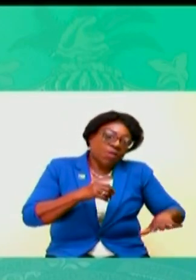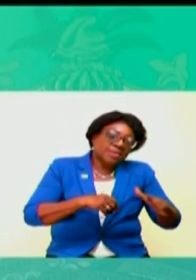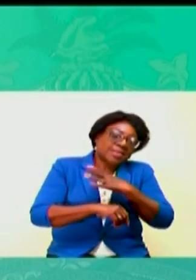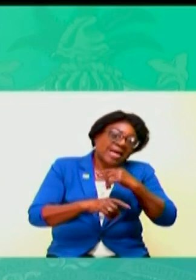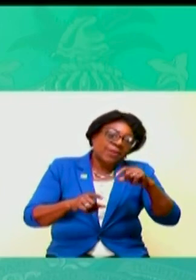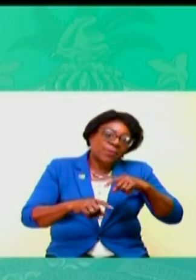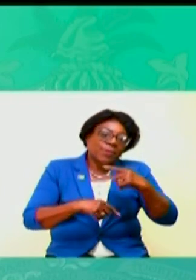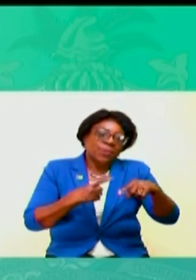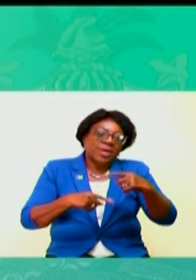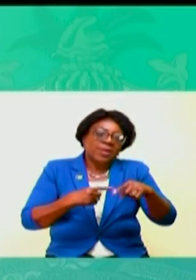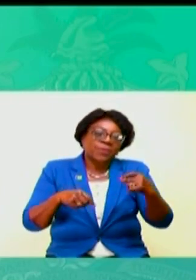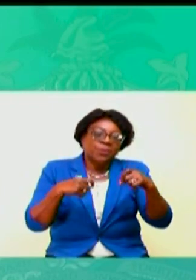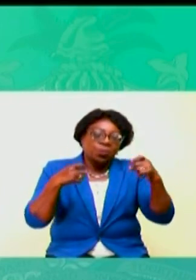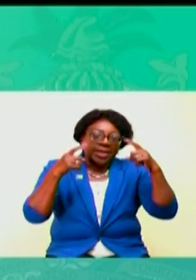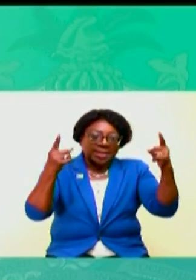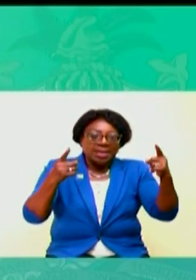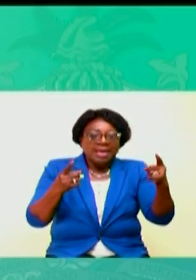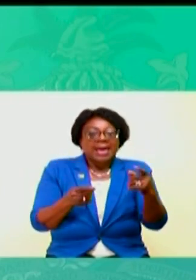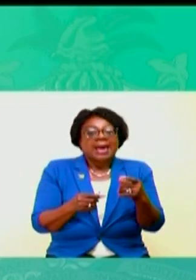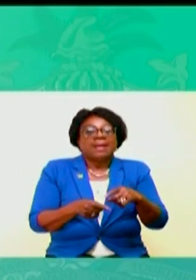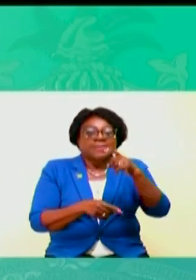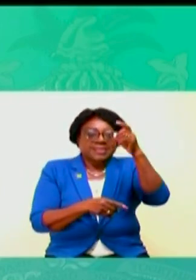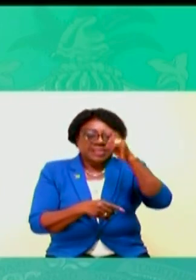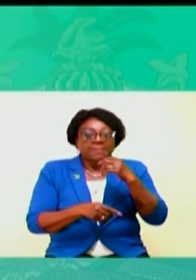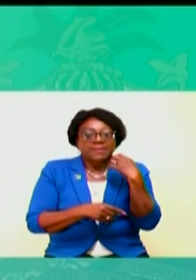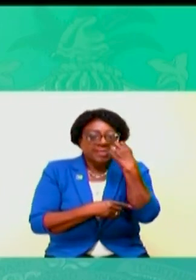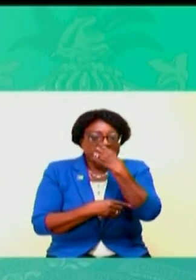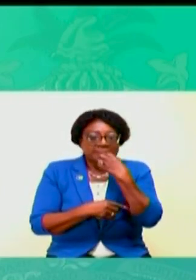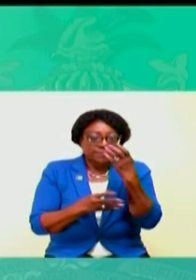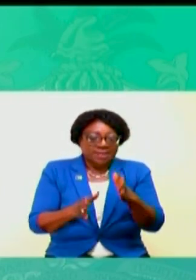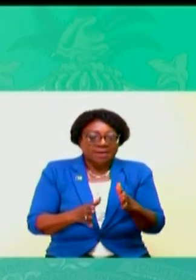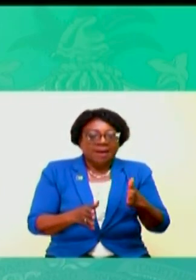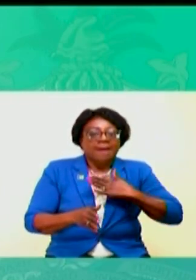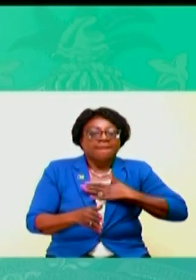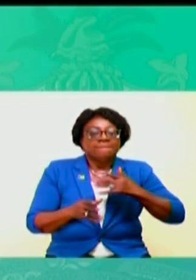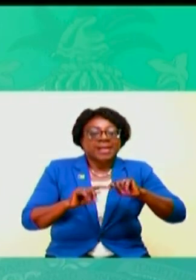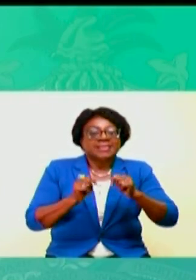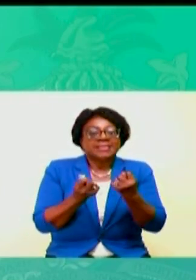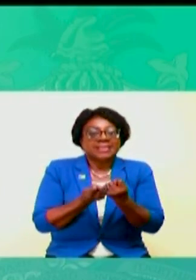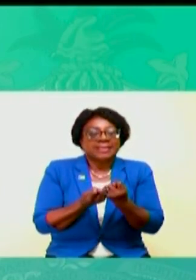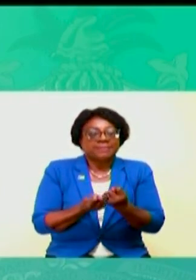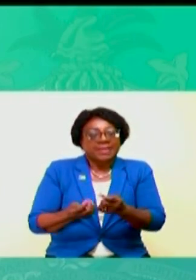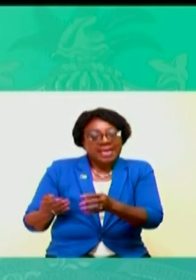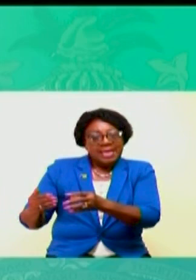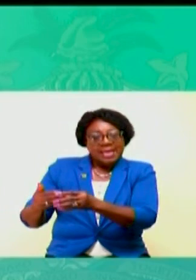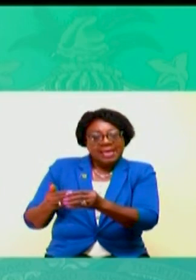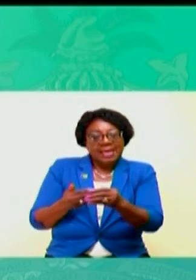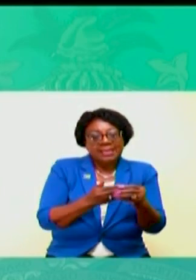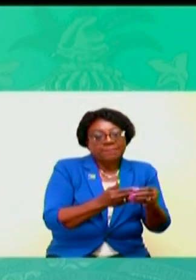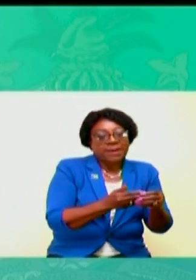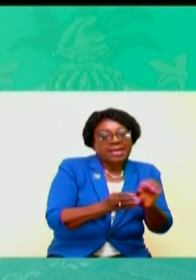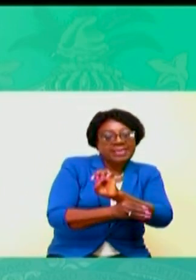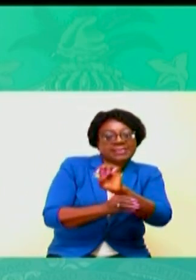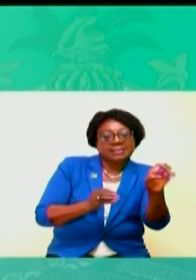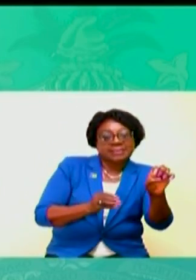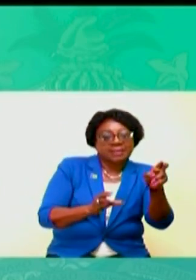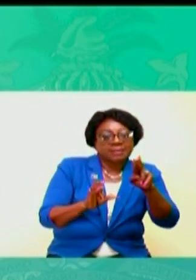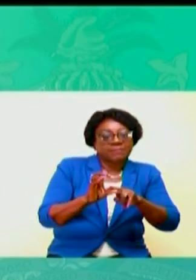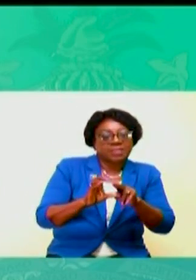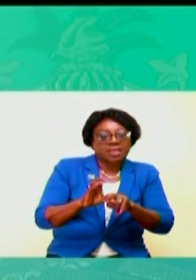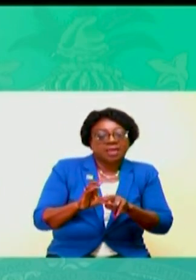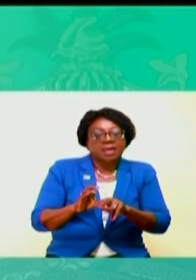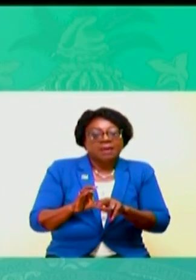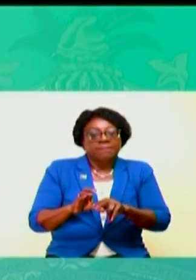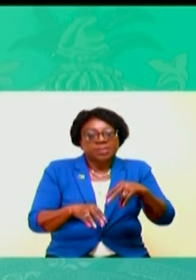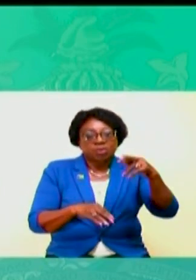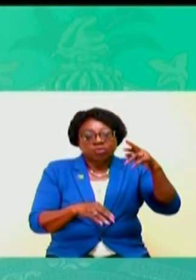and when we won. And Mr. Deputy Speaker, my team, headed by its executive chair, Ms. Rosalind